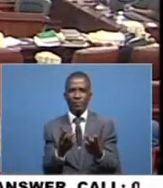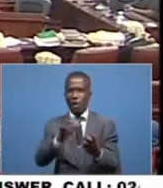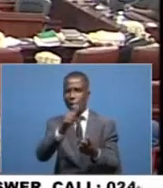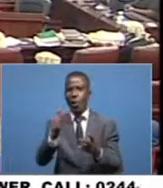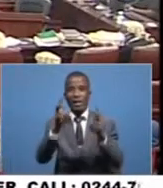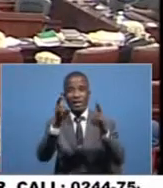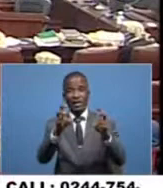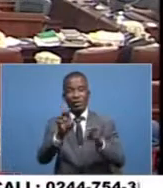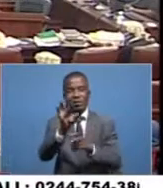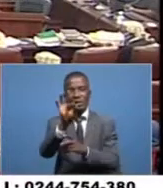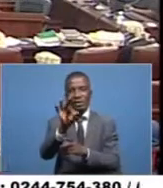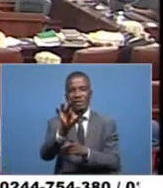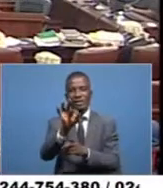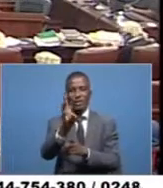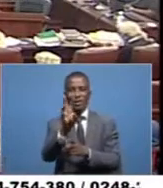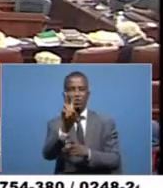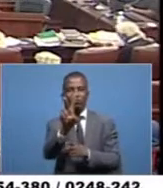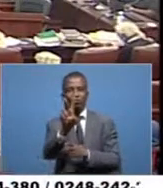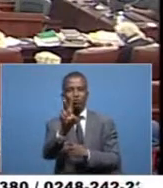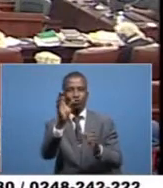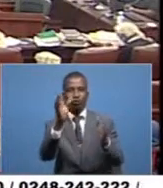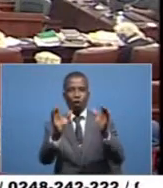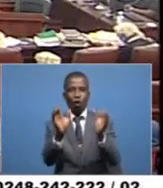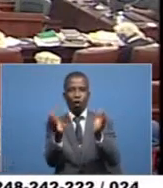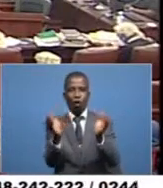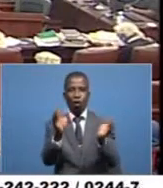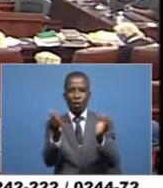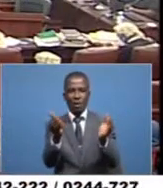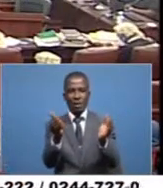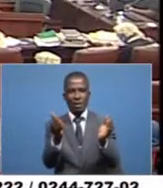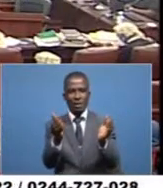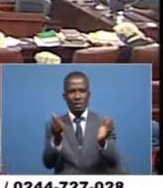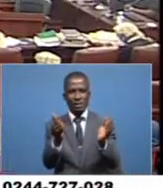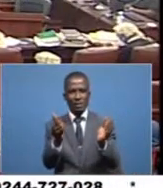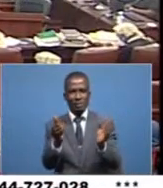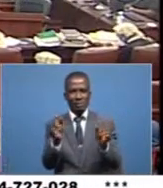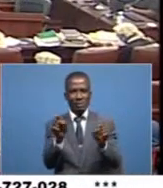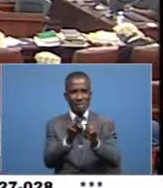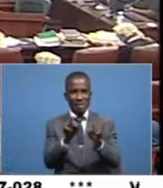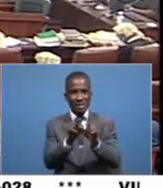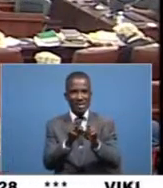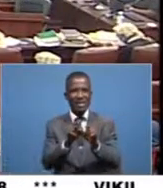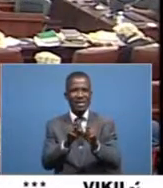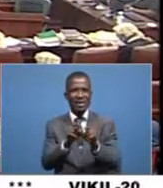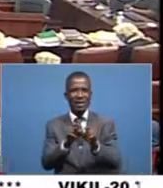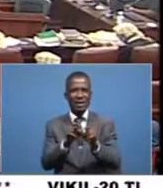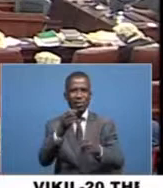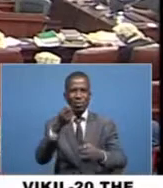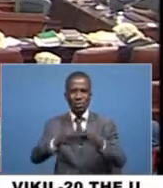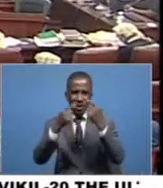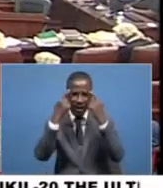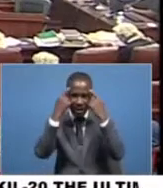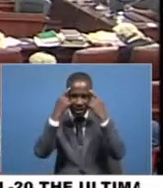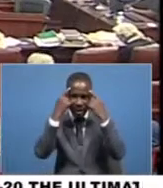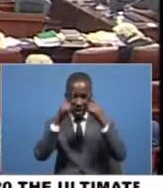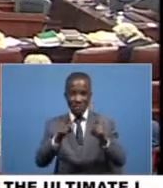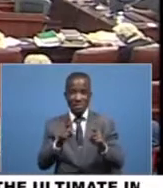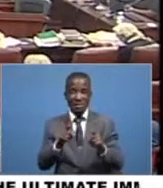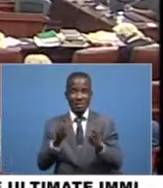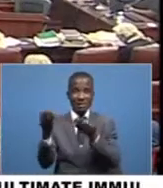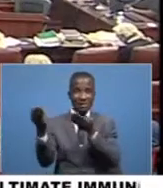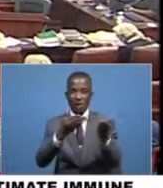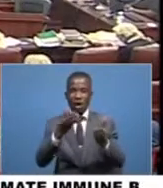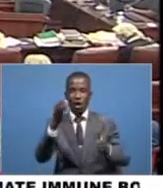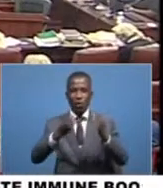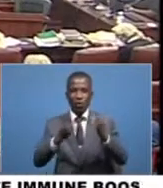1962, one Ghana Report, 168, in the practice note, Olemi Oluwatomi then was delivered himself